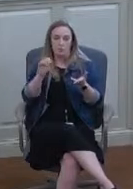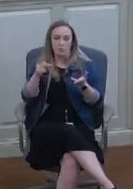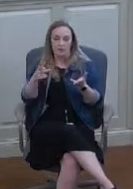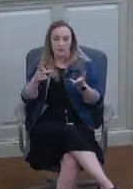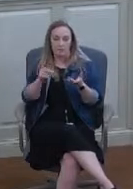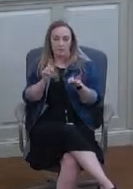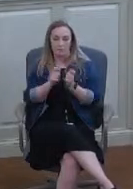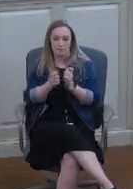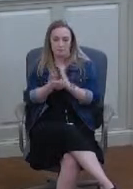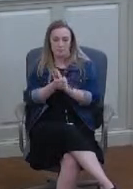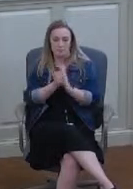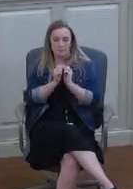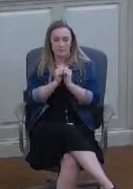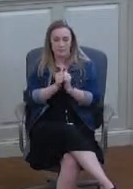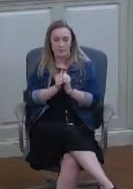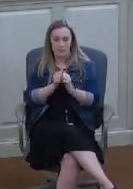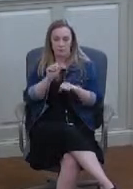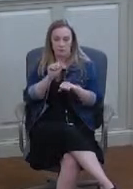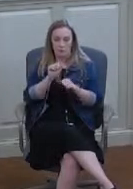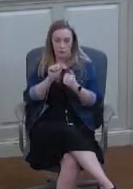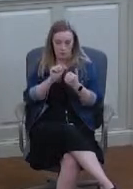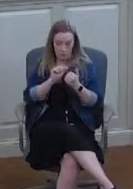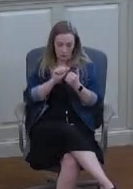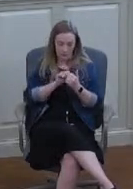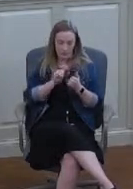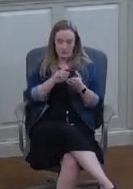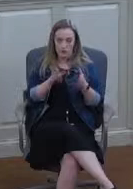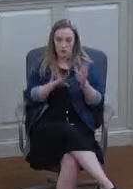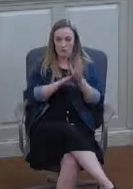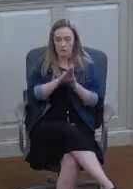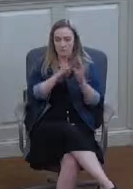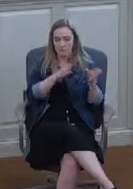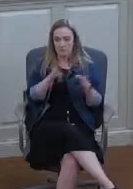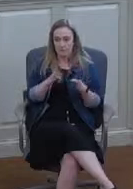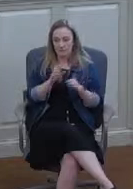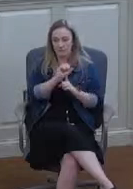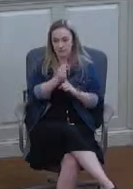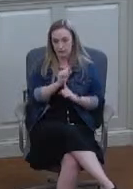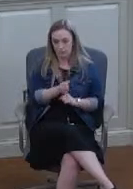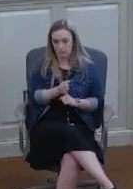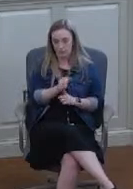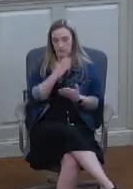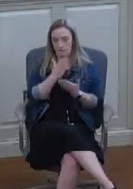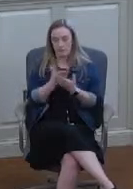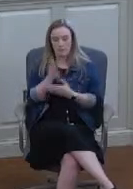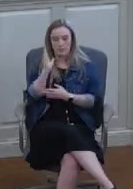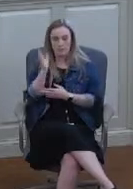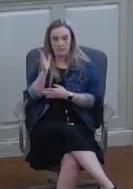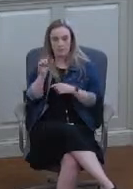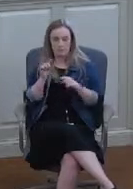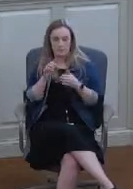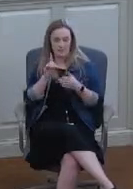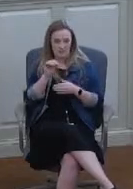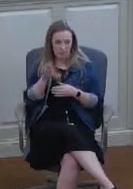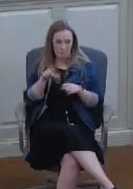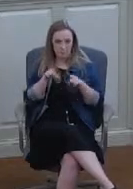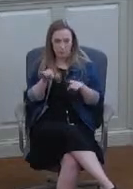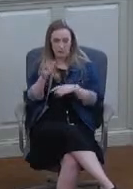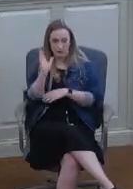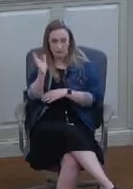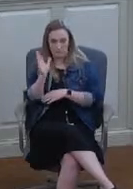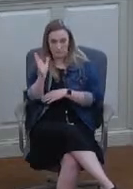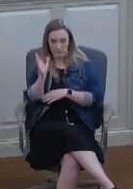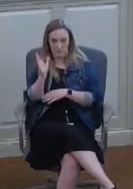conditioned on the general development plan conditions. Based on the testimony and the documents presented in the public hearing, the proposed zoning map amendment is